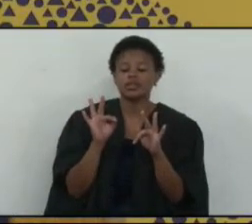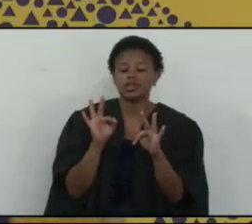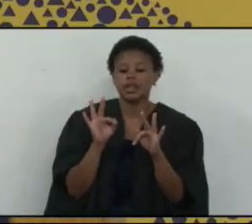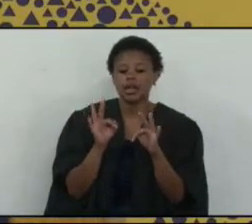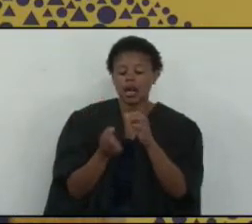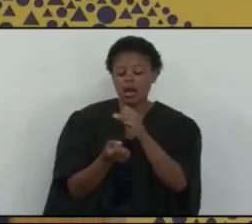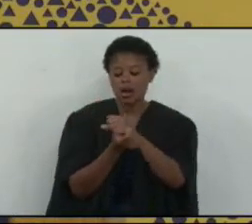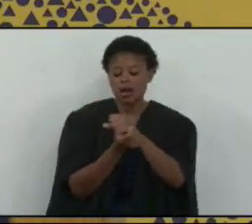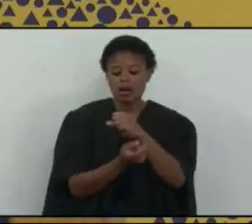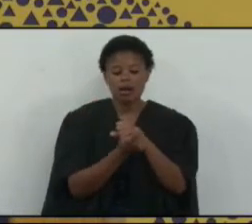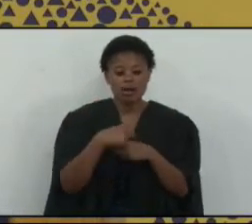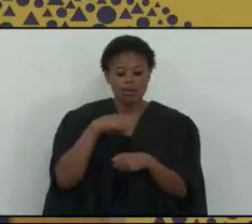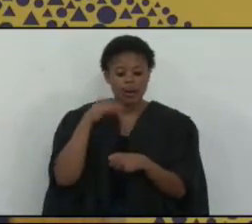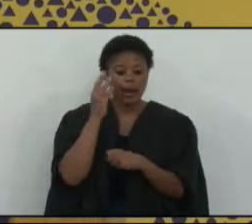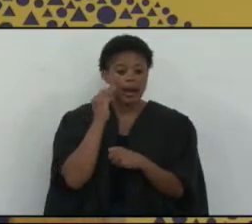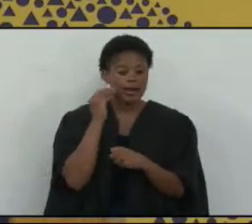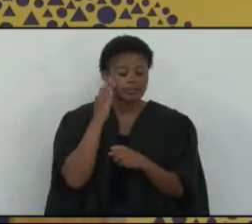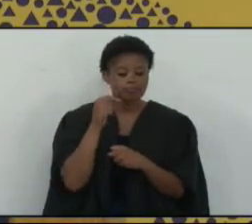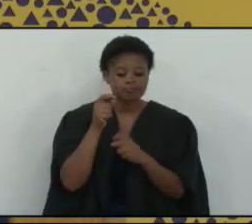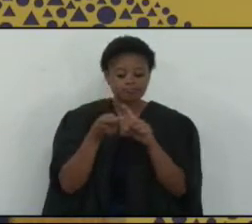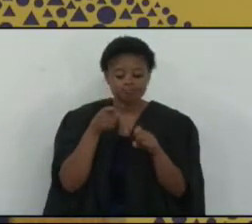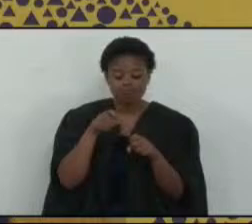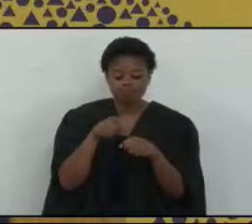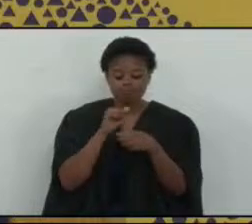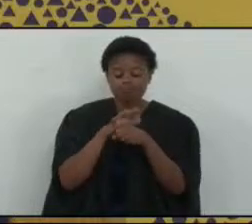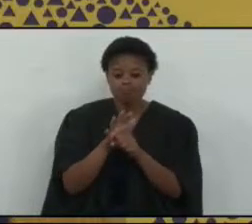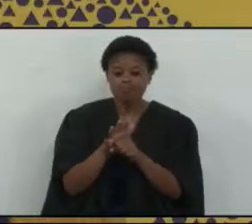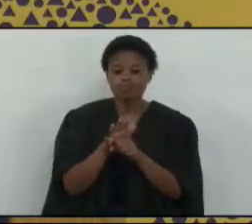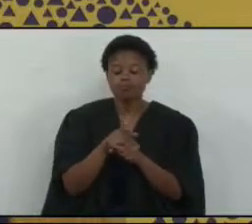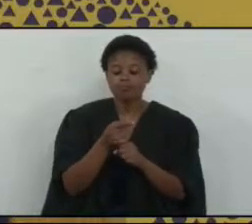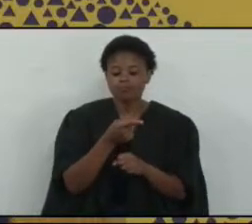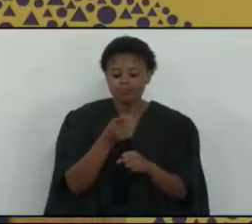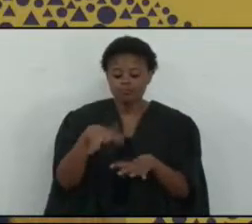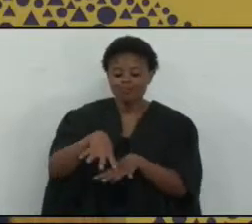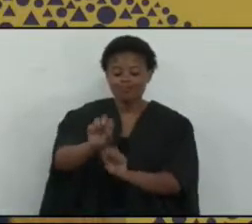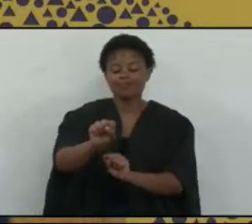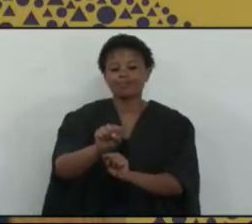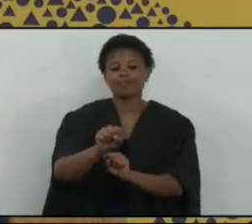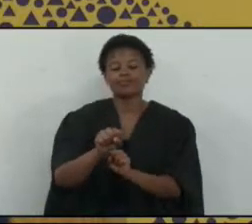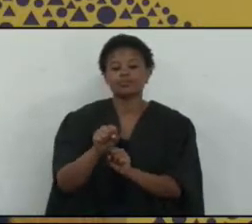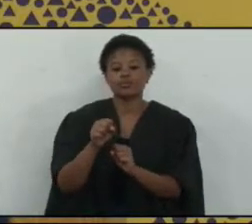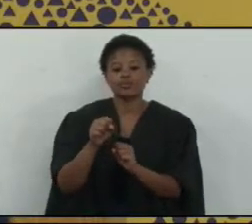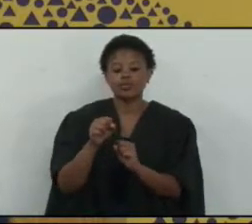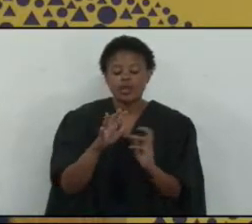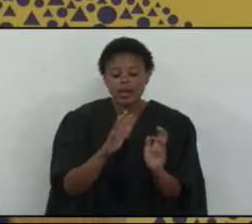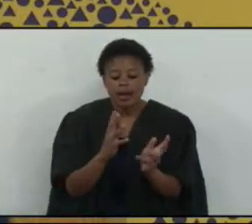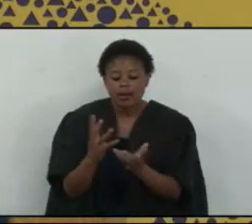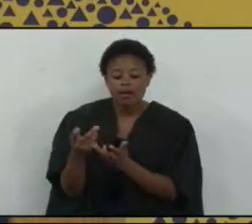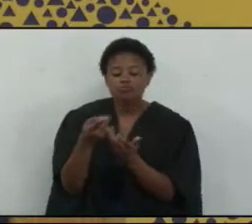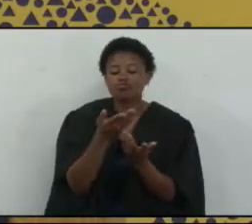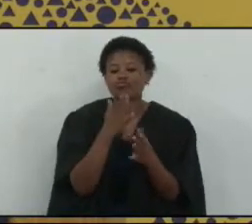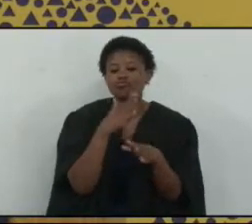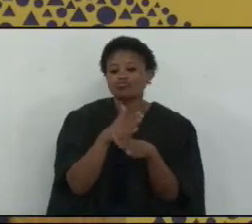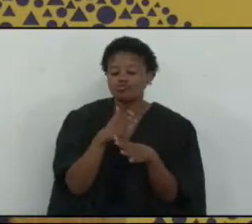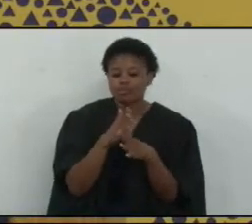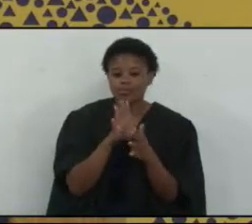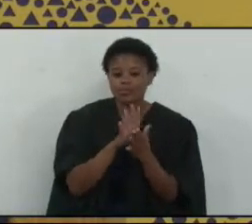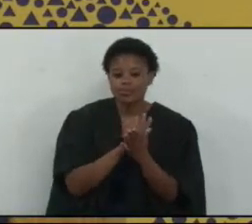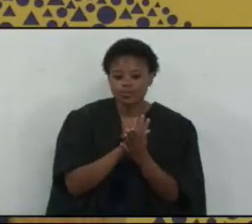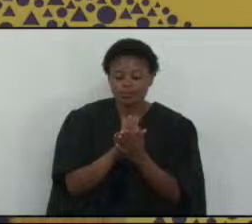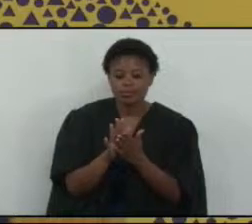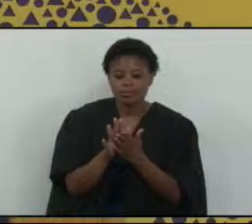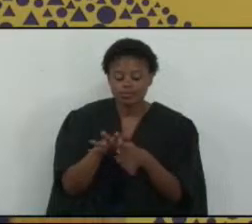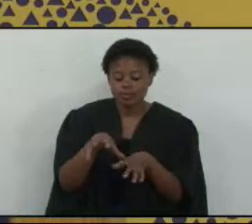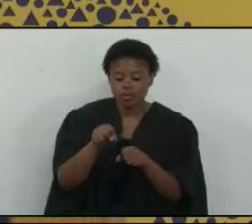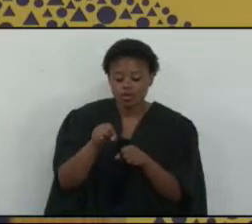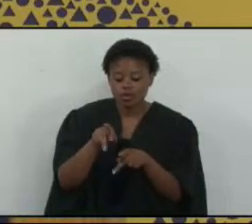fatalities we experienced from the pandemic, you adapted where and how you worked and embraced the